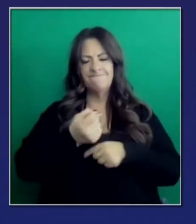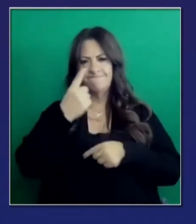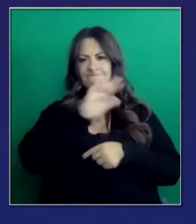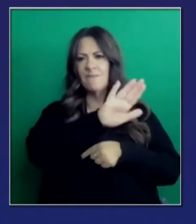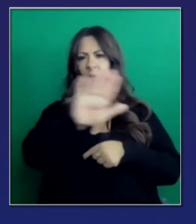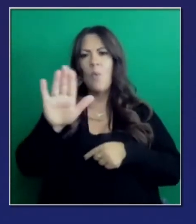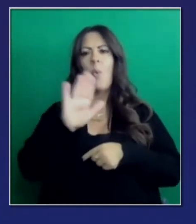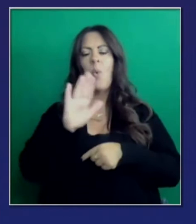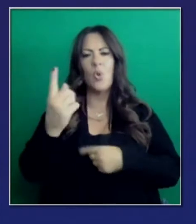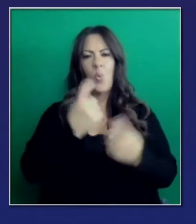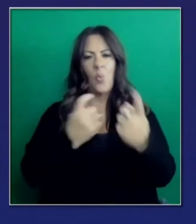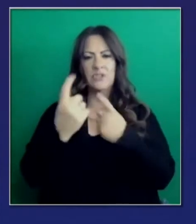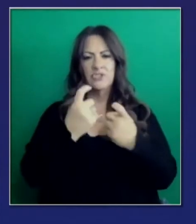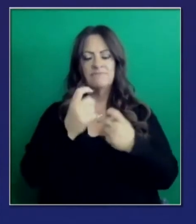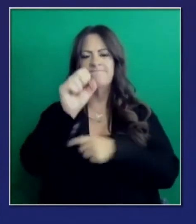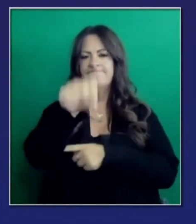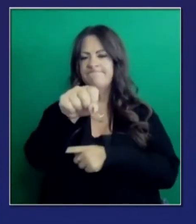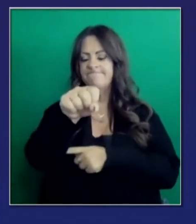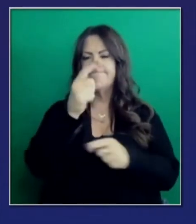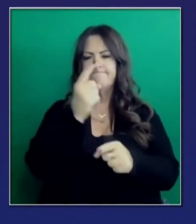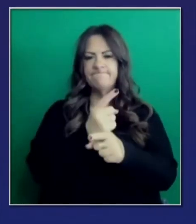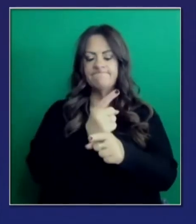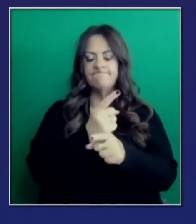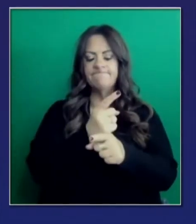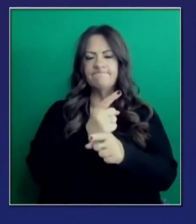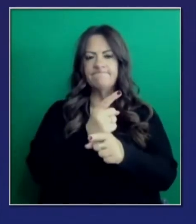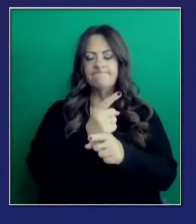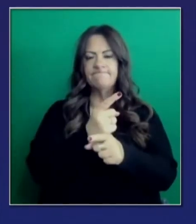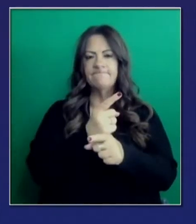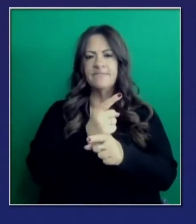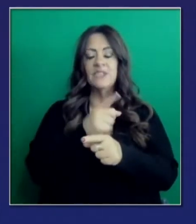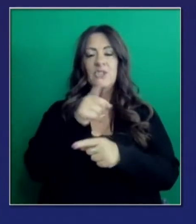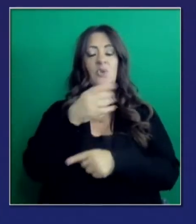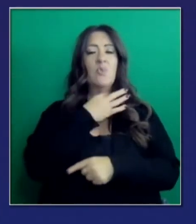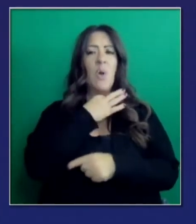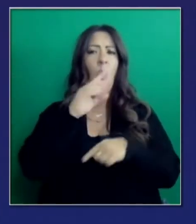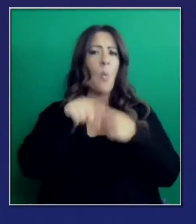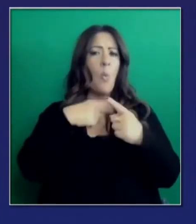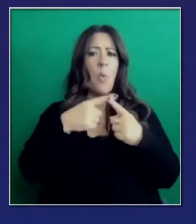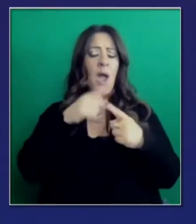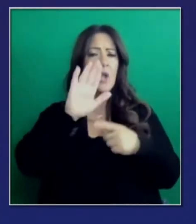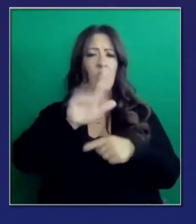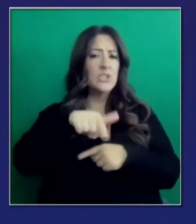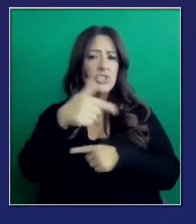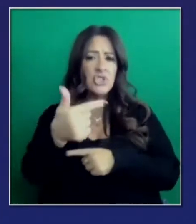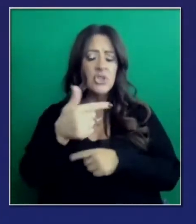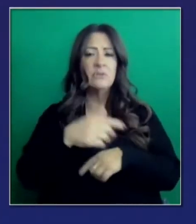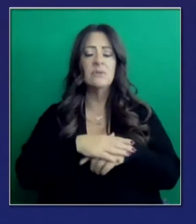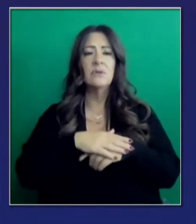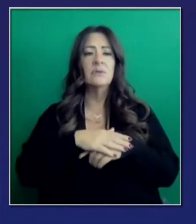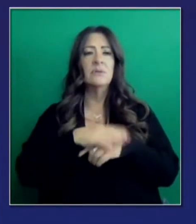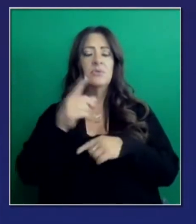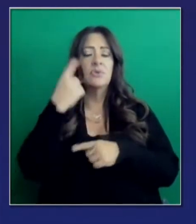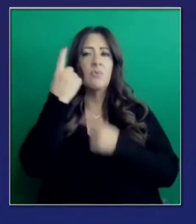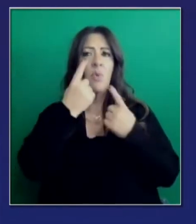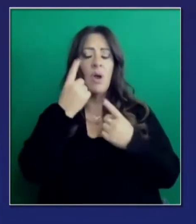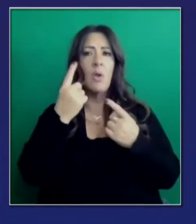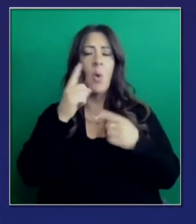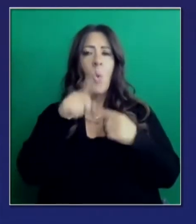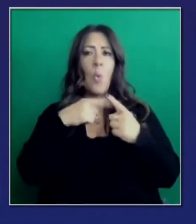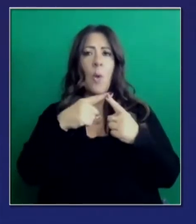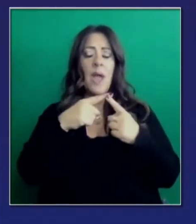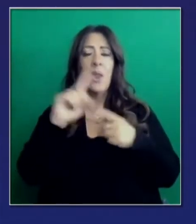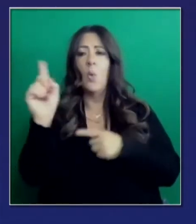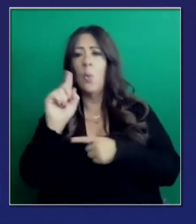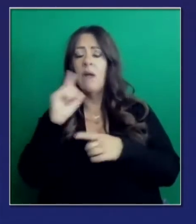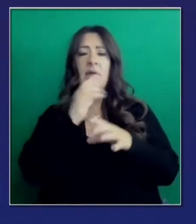here in the nation's largest state. So when is your turn? Where can I get vaccinated? When it is my turn. So what we are announcing